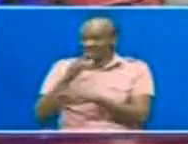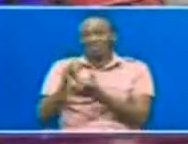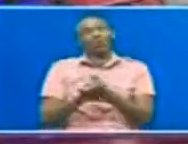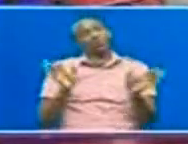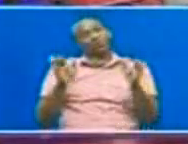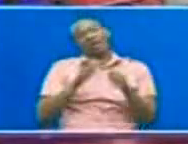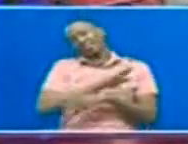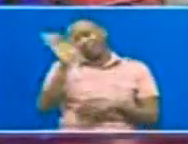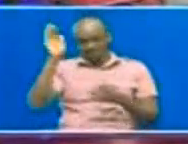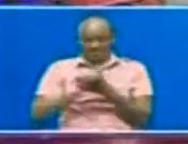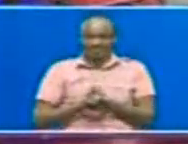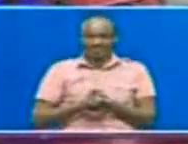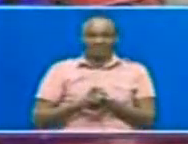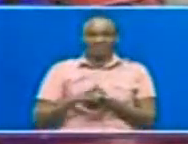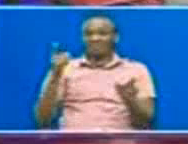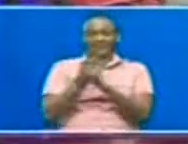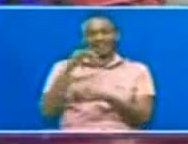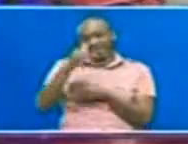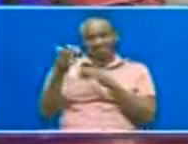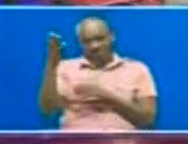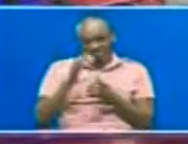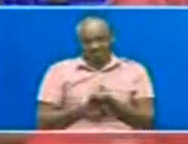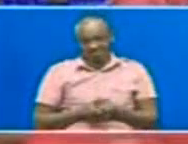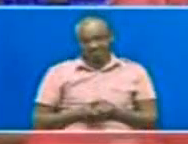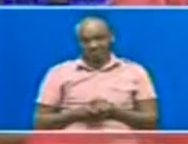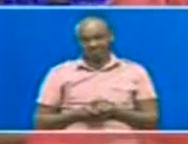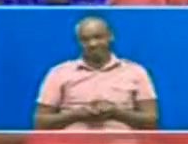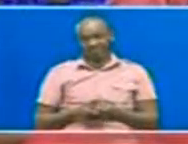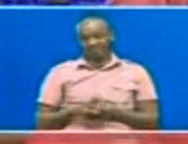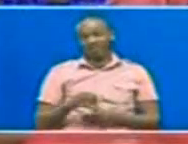hell, Joe. What advice do you give them? You see, Jeff,